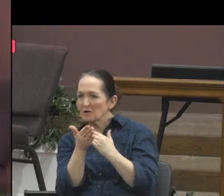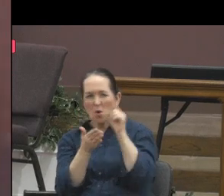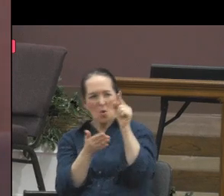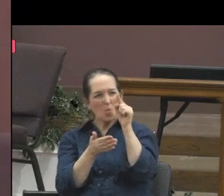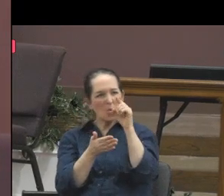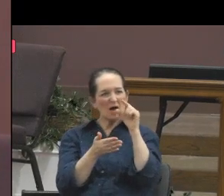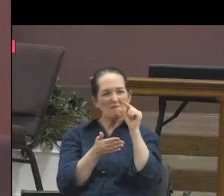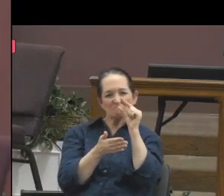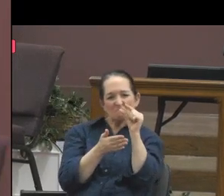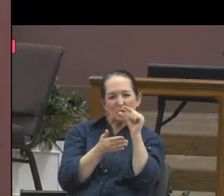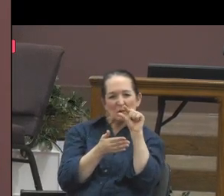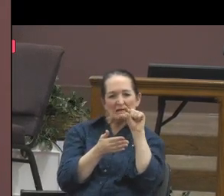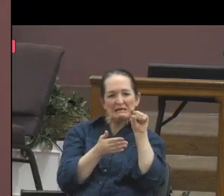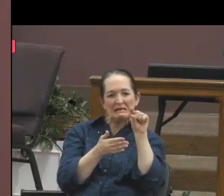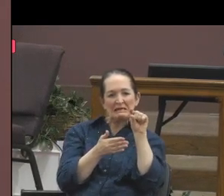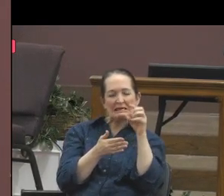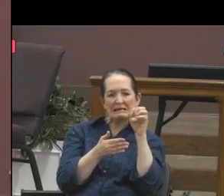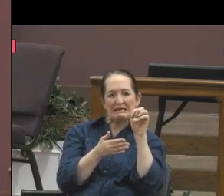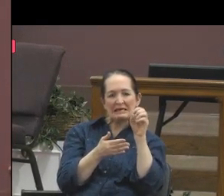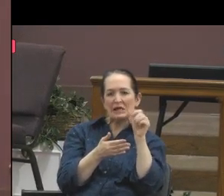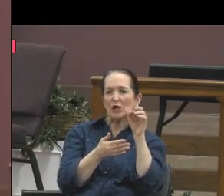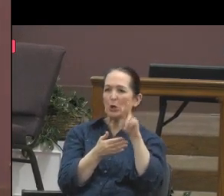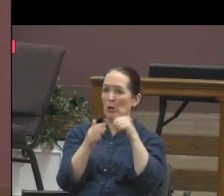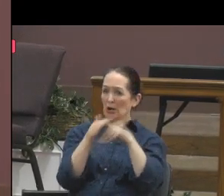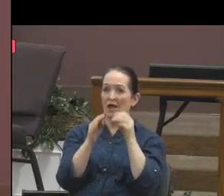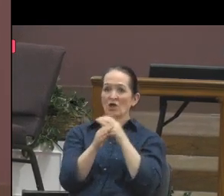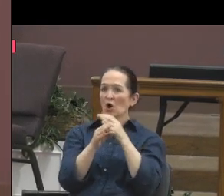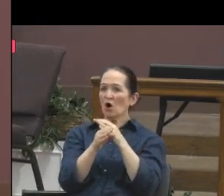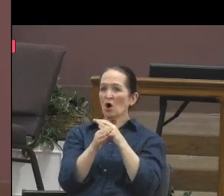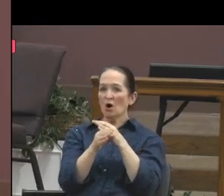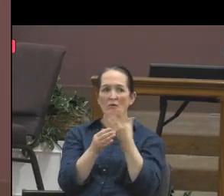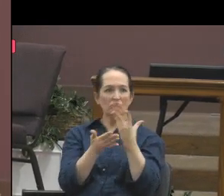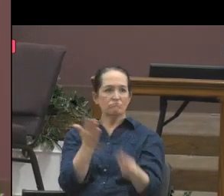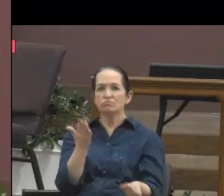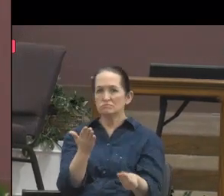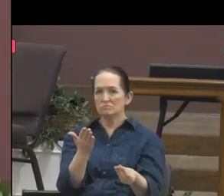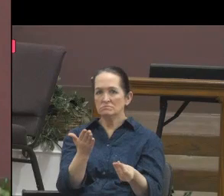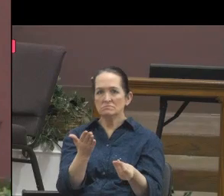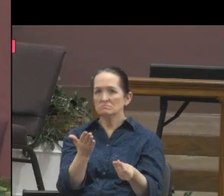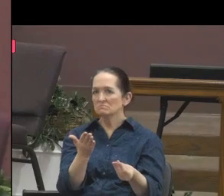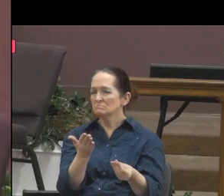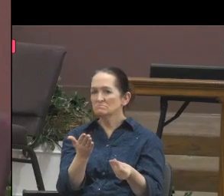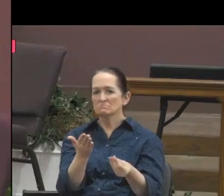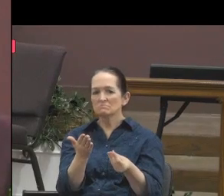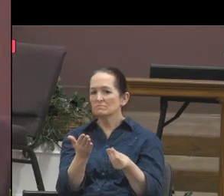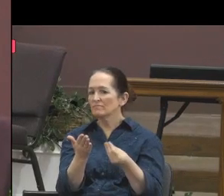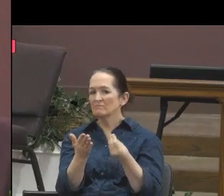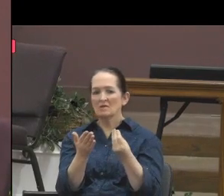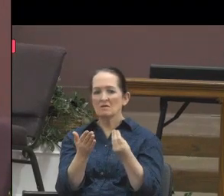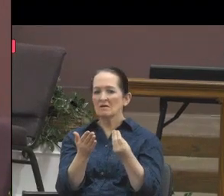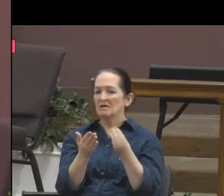one little gear in that car, if it would have gone out this morning, would have changed your whole day.